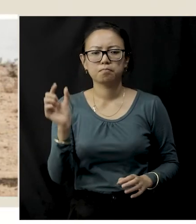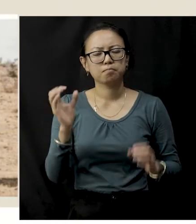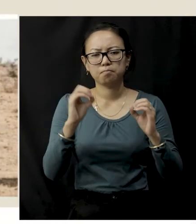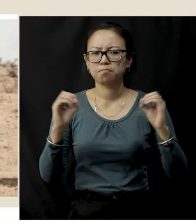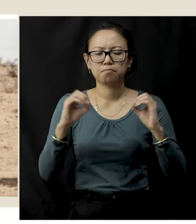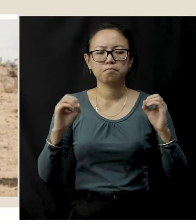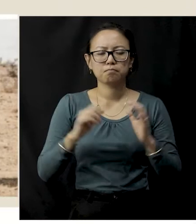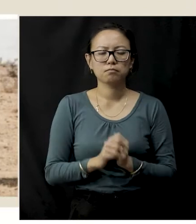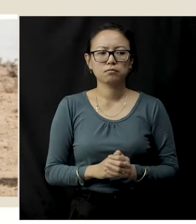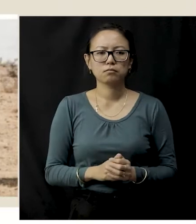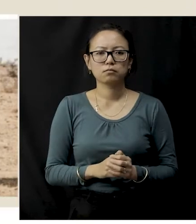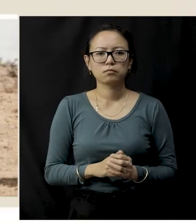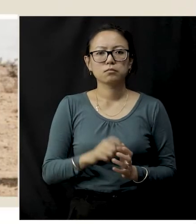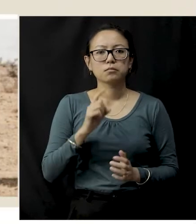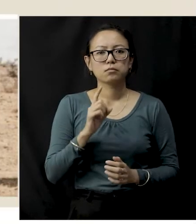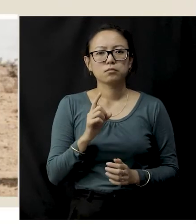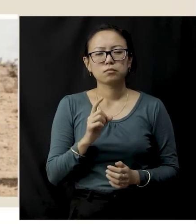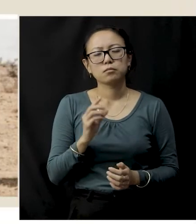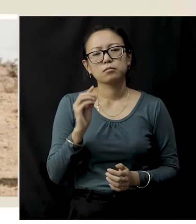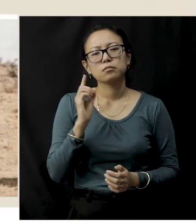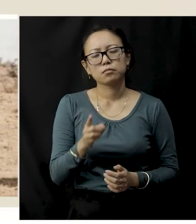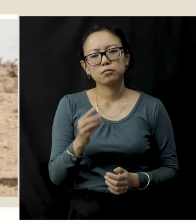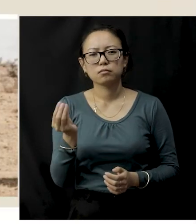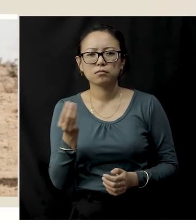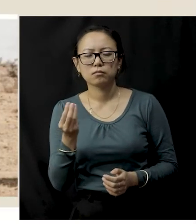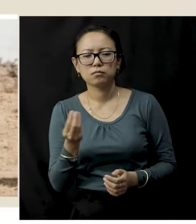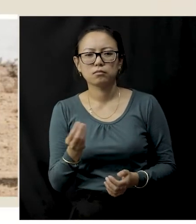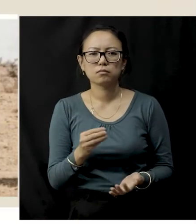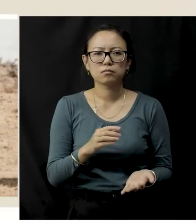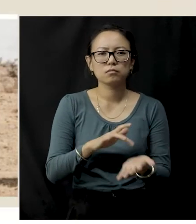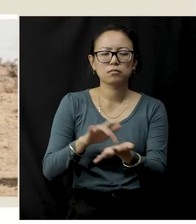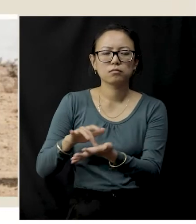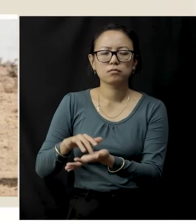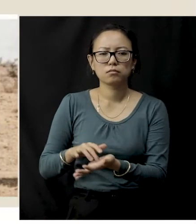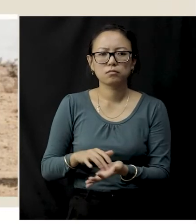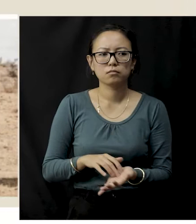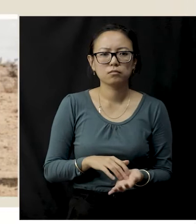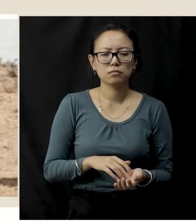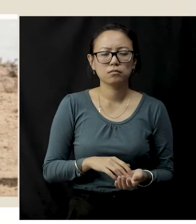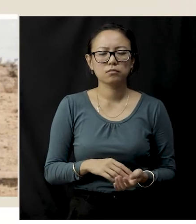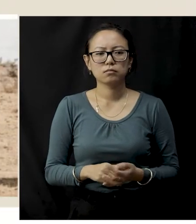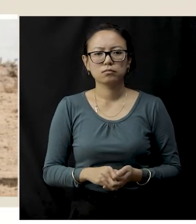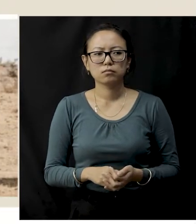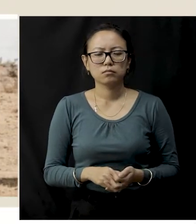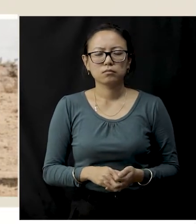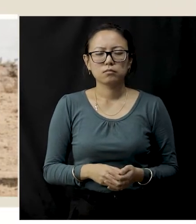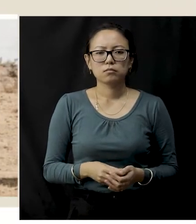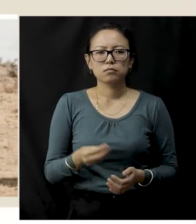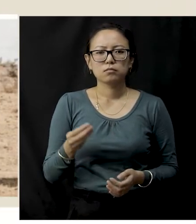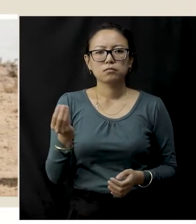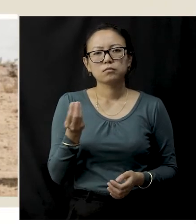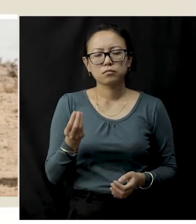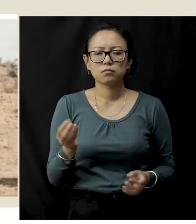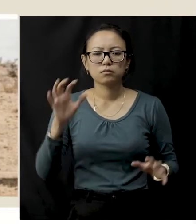like before. However, in places like desert, the camels are used. Also in some Indian cities,